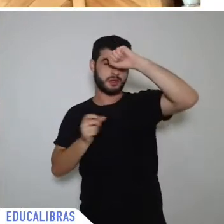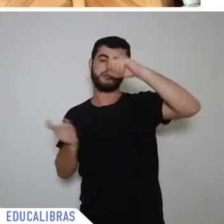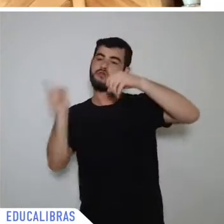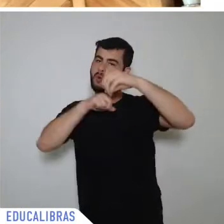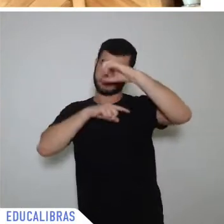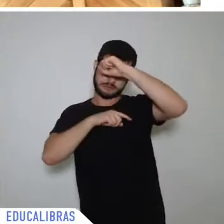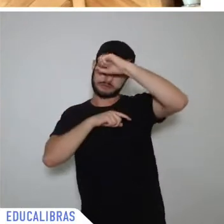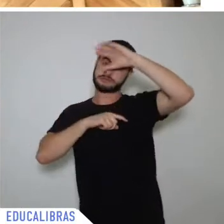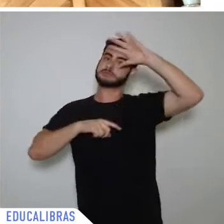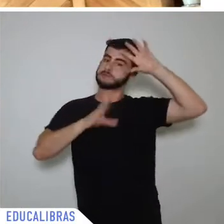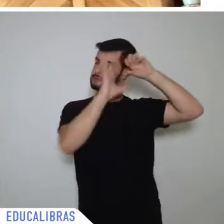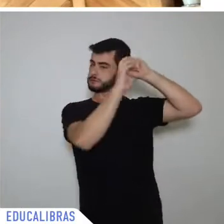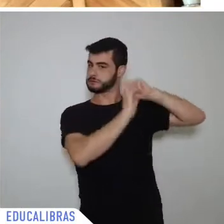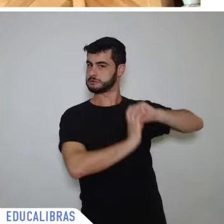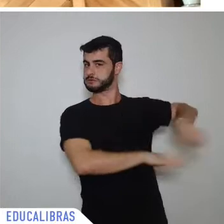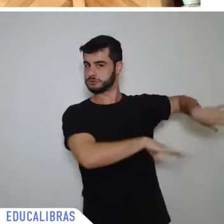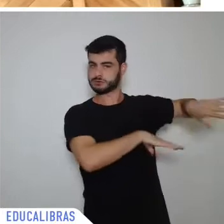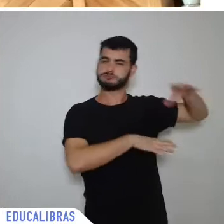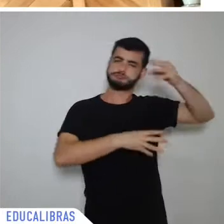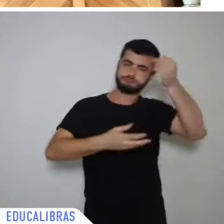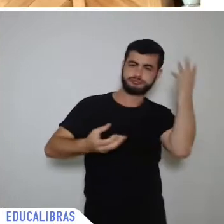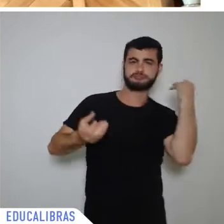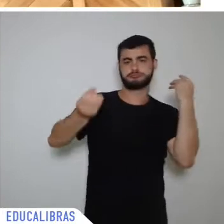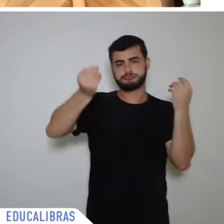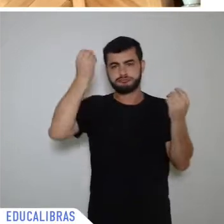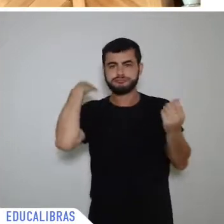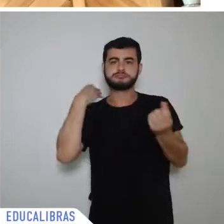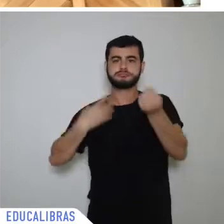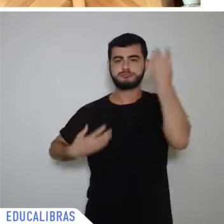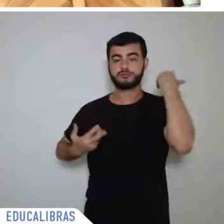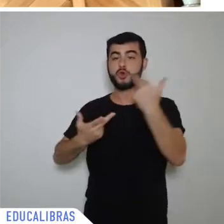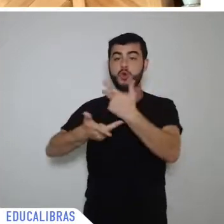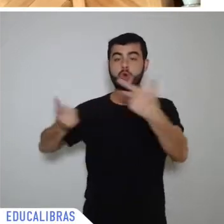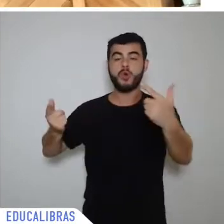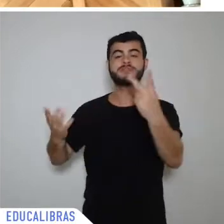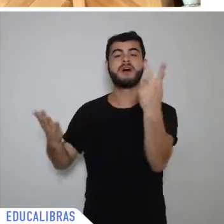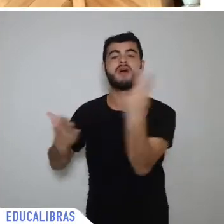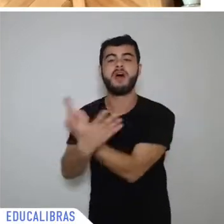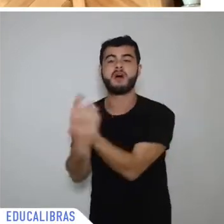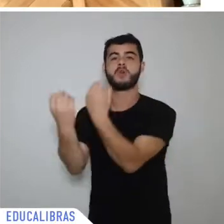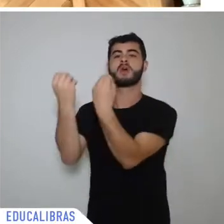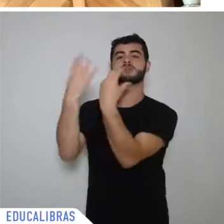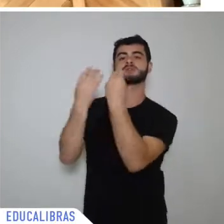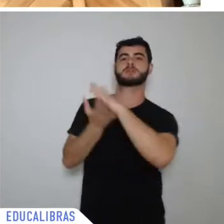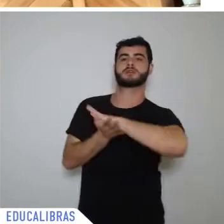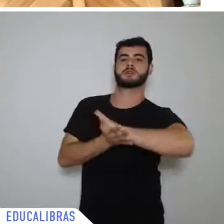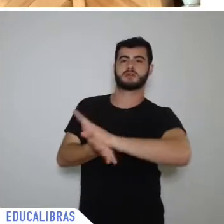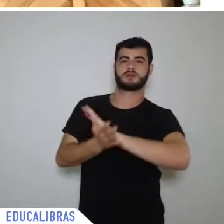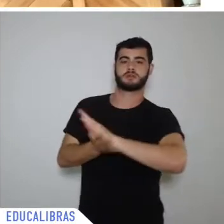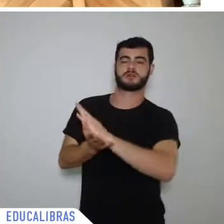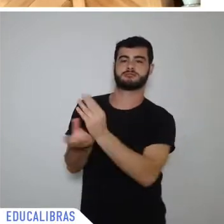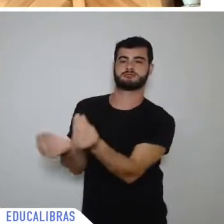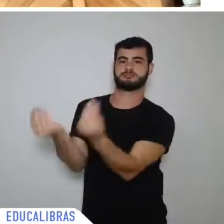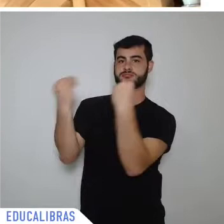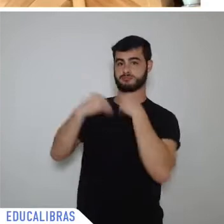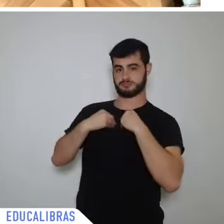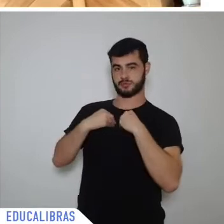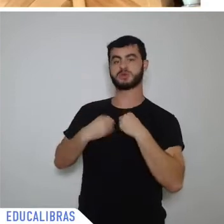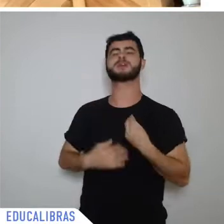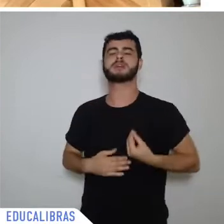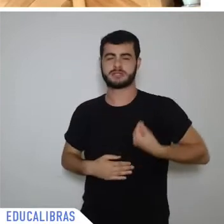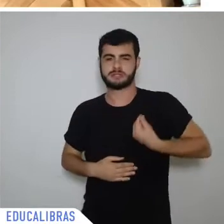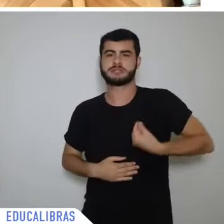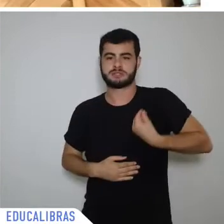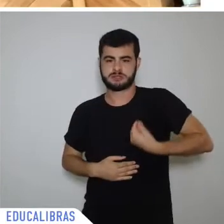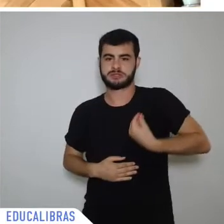unlearn. I have to identify the privileges that this whiteness brought me, what it made